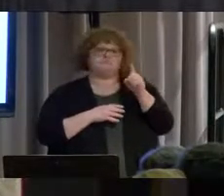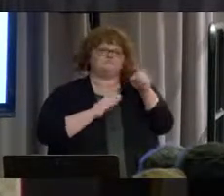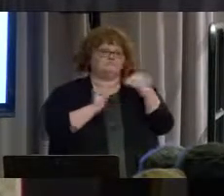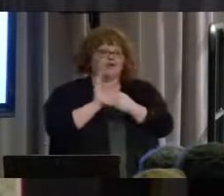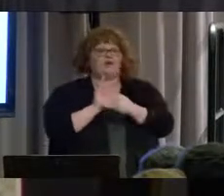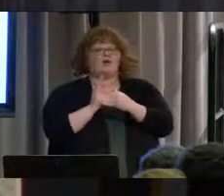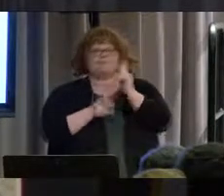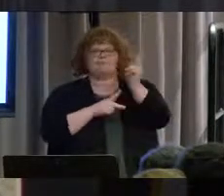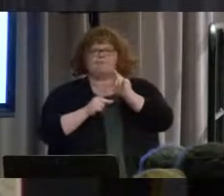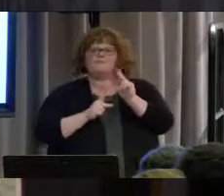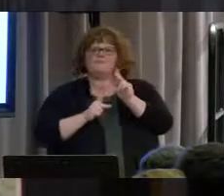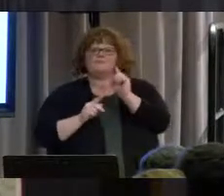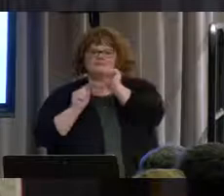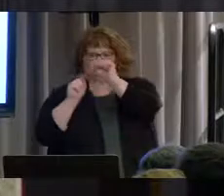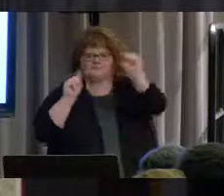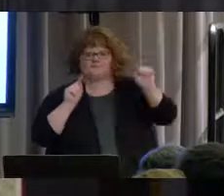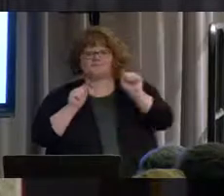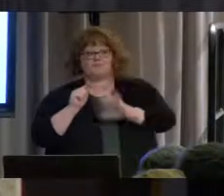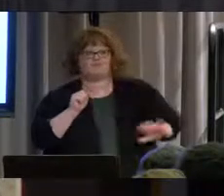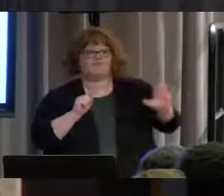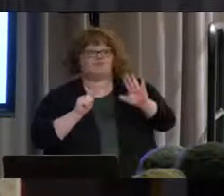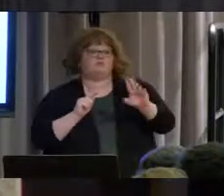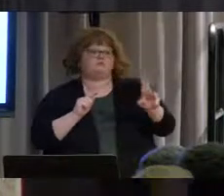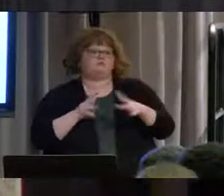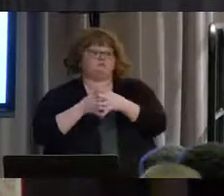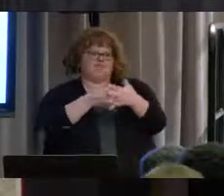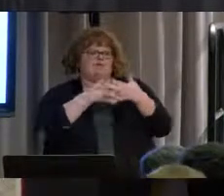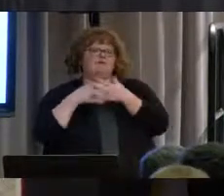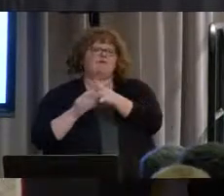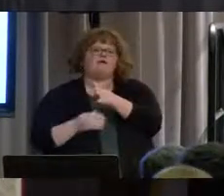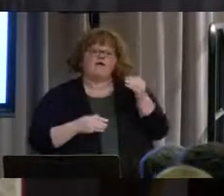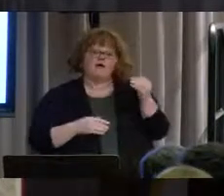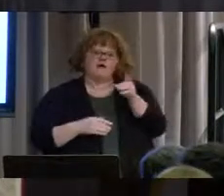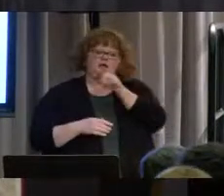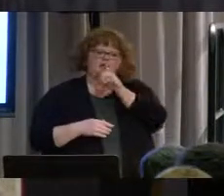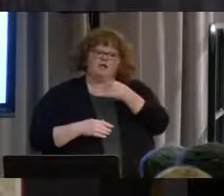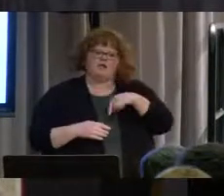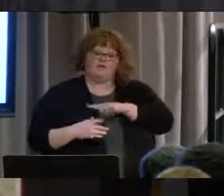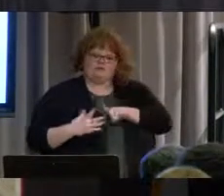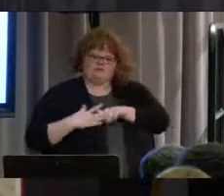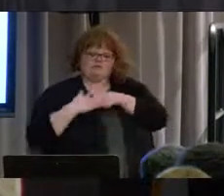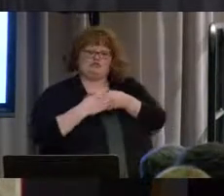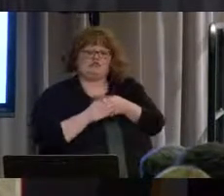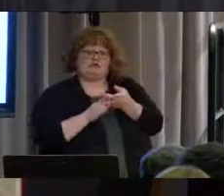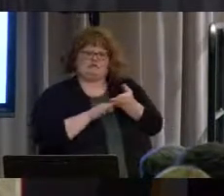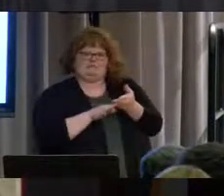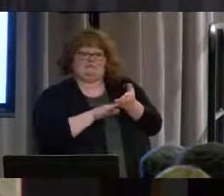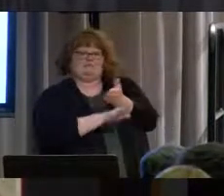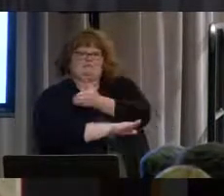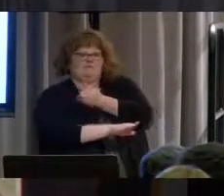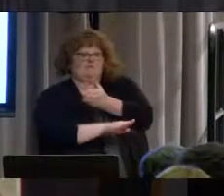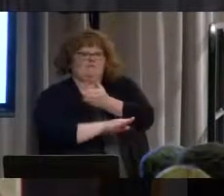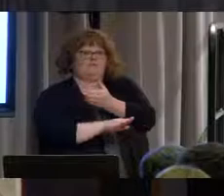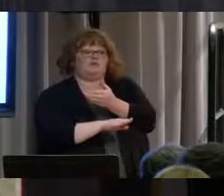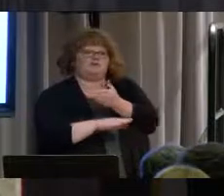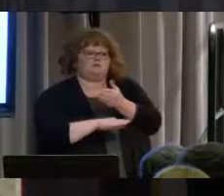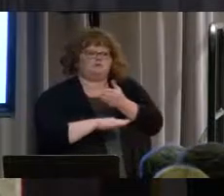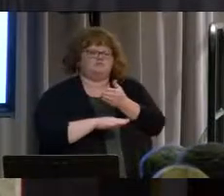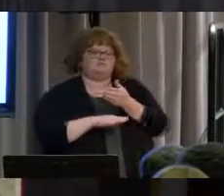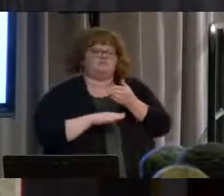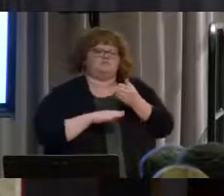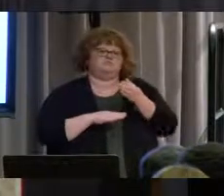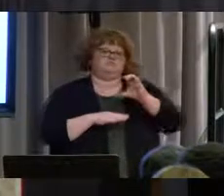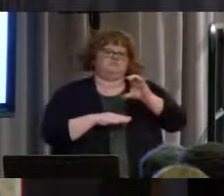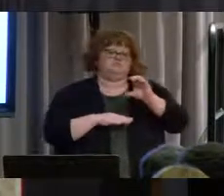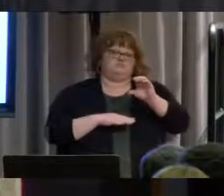country. And we kind of had a running start on it before Charleston,